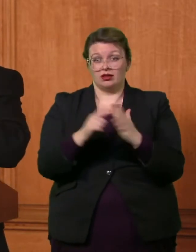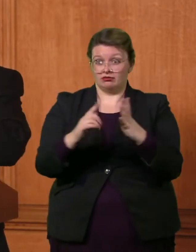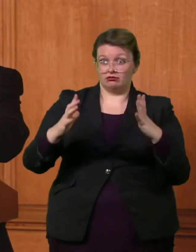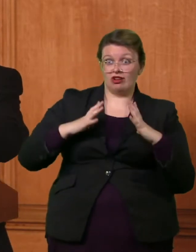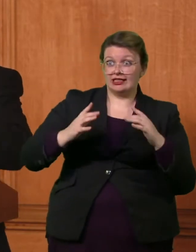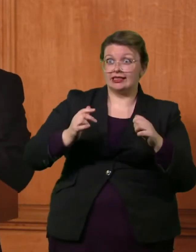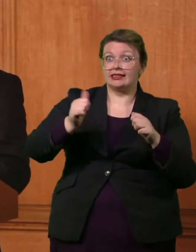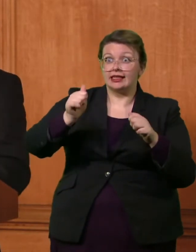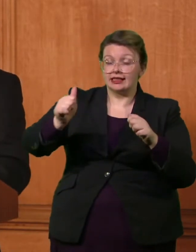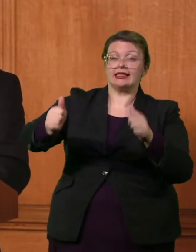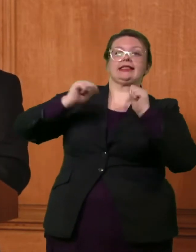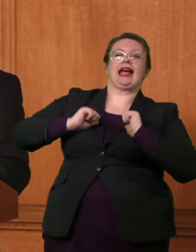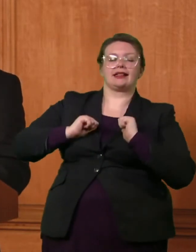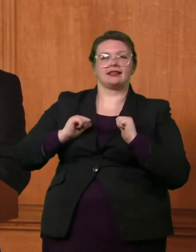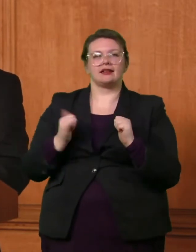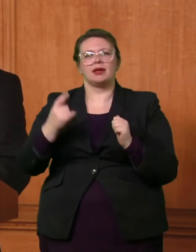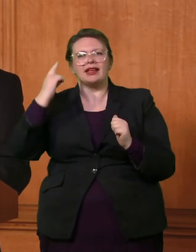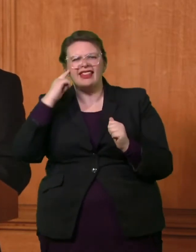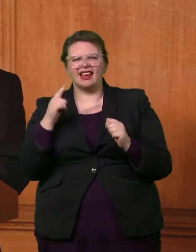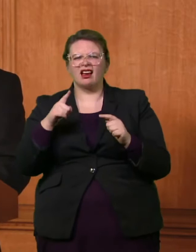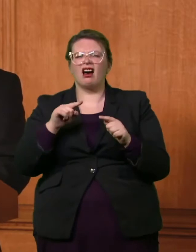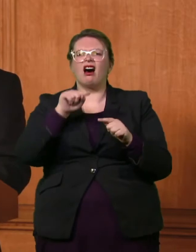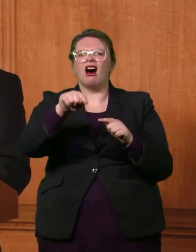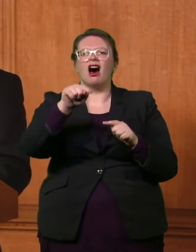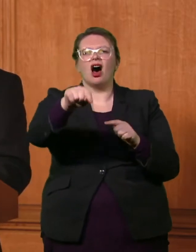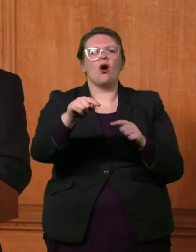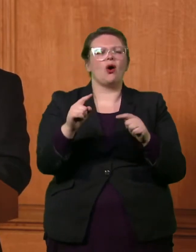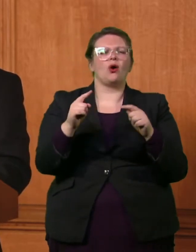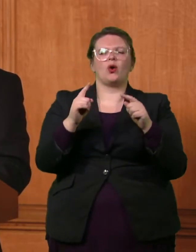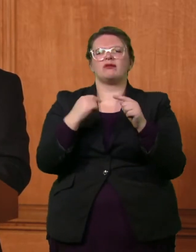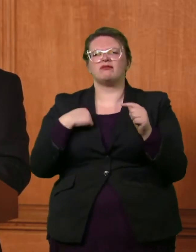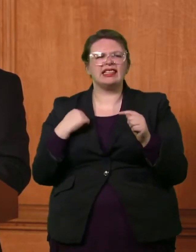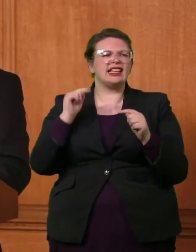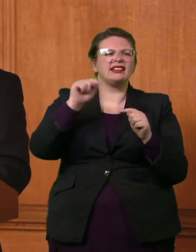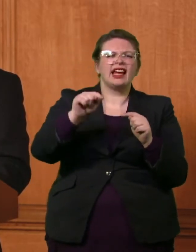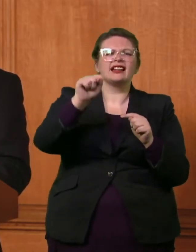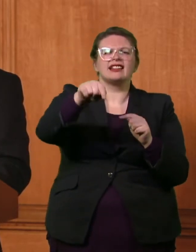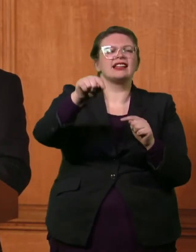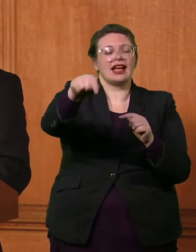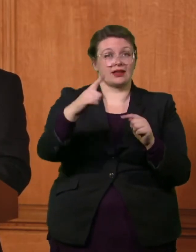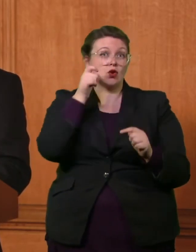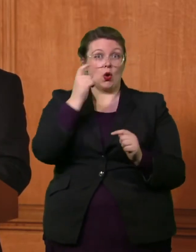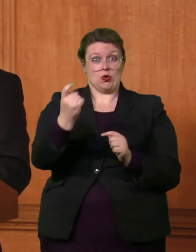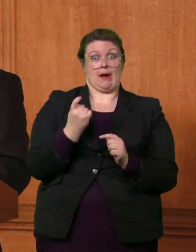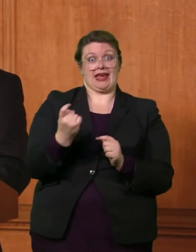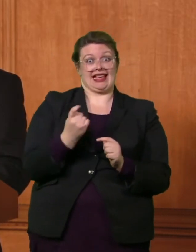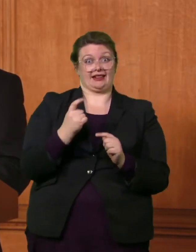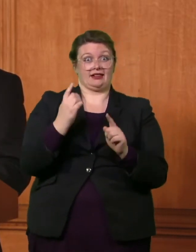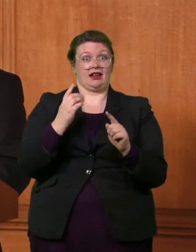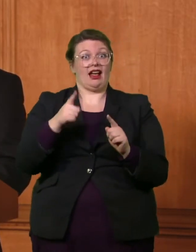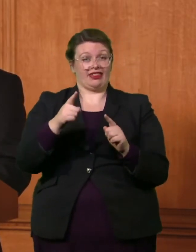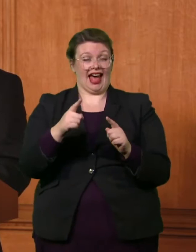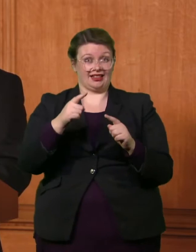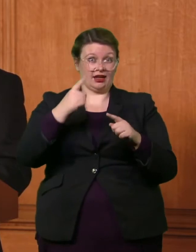about exactly where you are in the queue, but be reassured that the queue is moving really fast and that you're going to get to